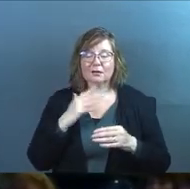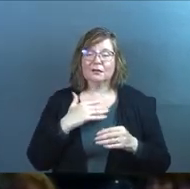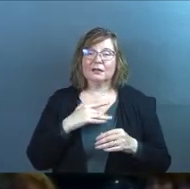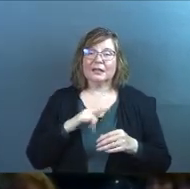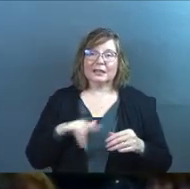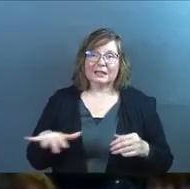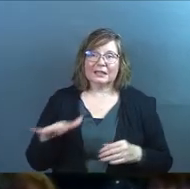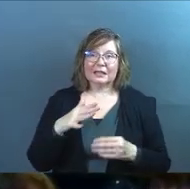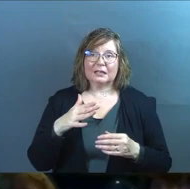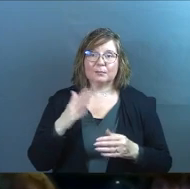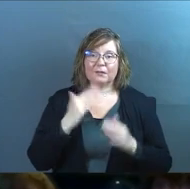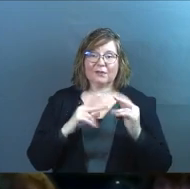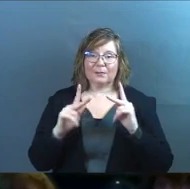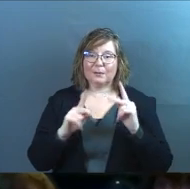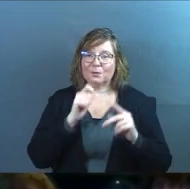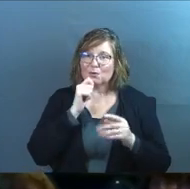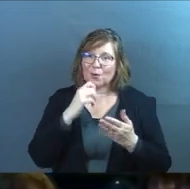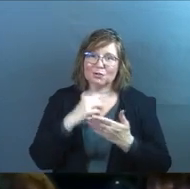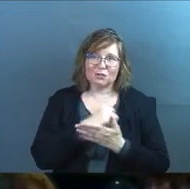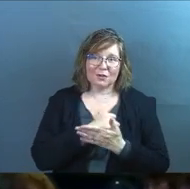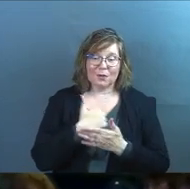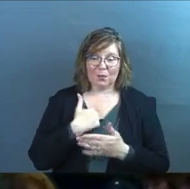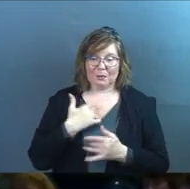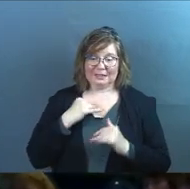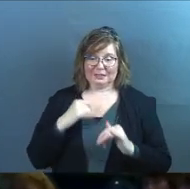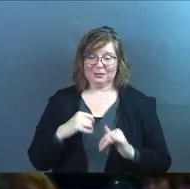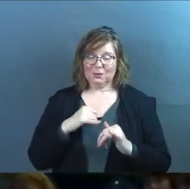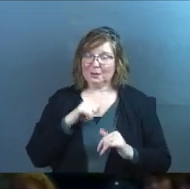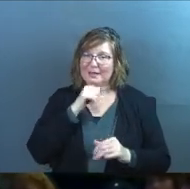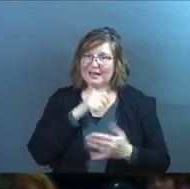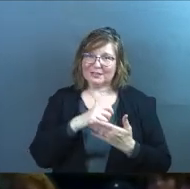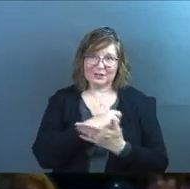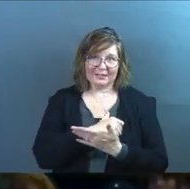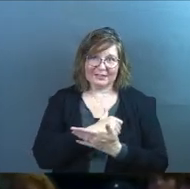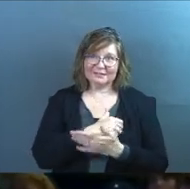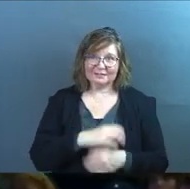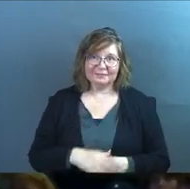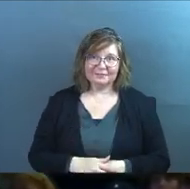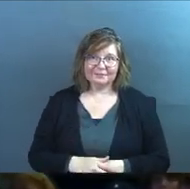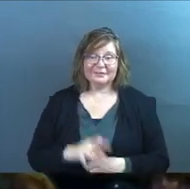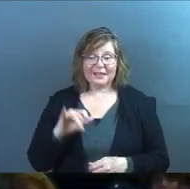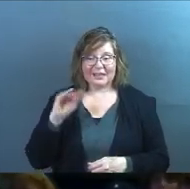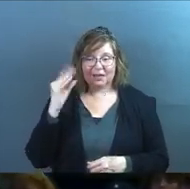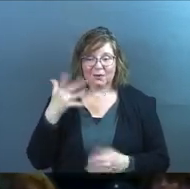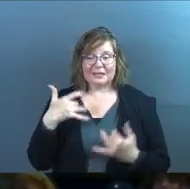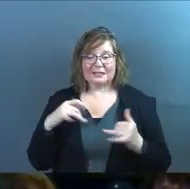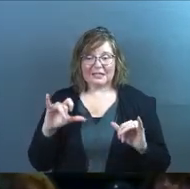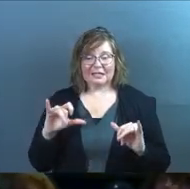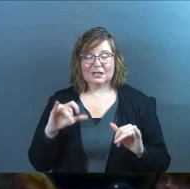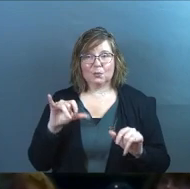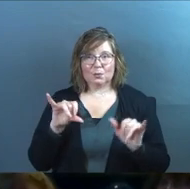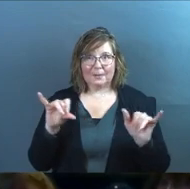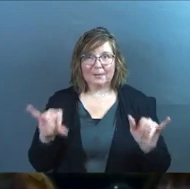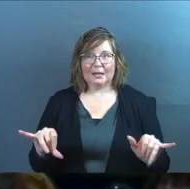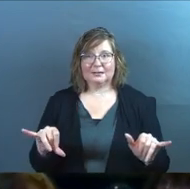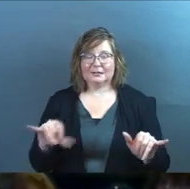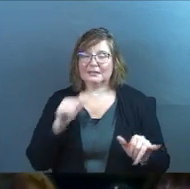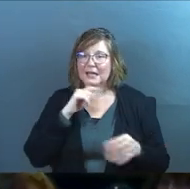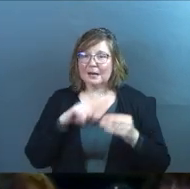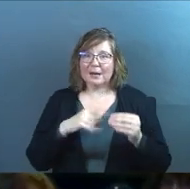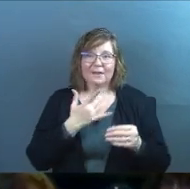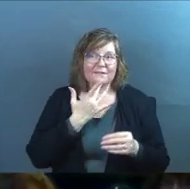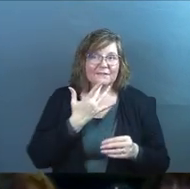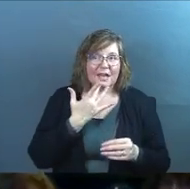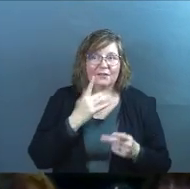heaven is for the undeserving. We too are the undeserving. And that grace still remains. It's not